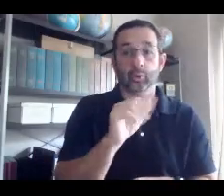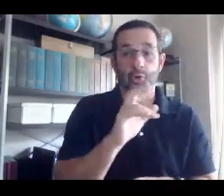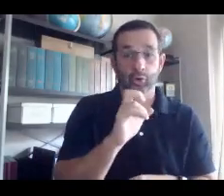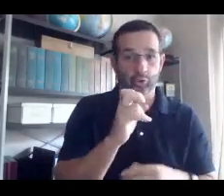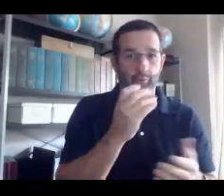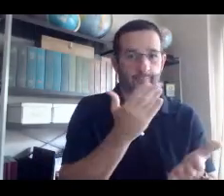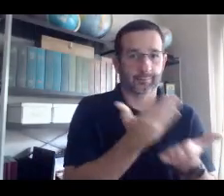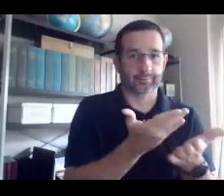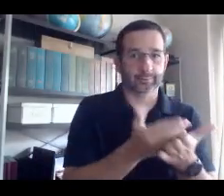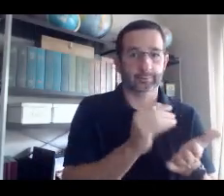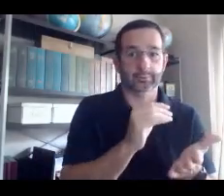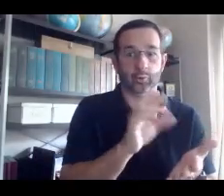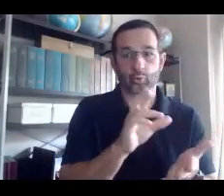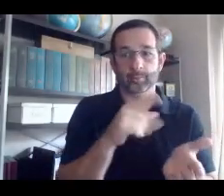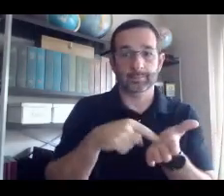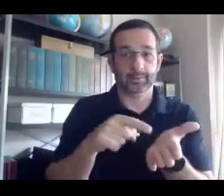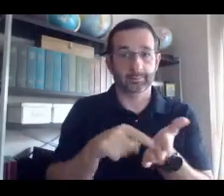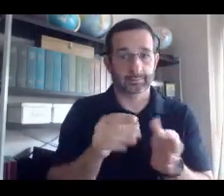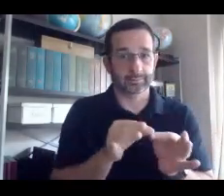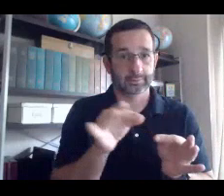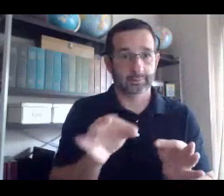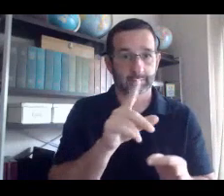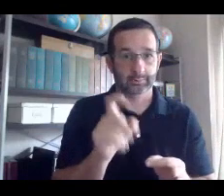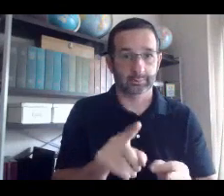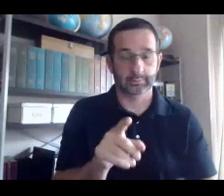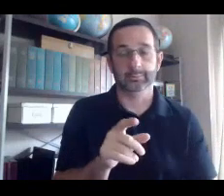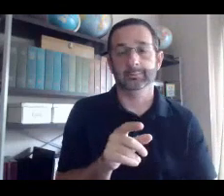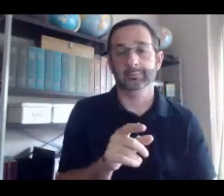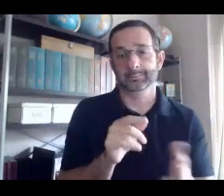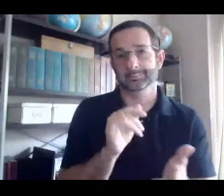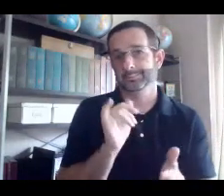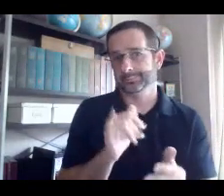shutdown, are verifications or